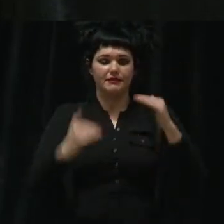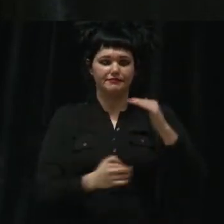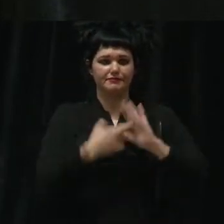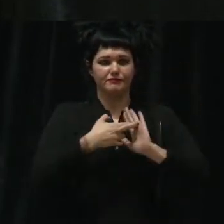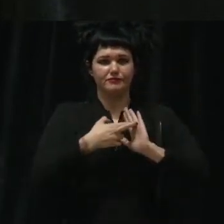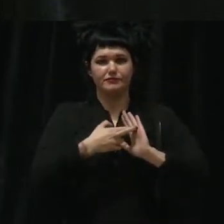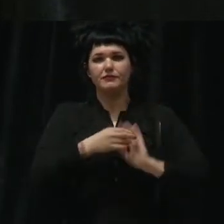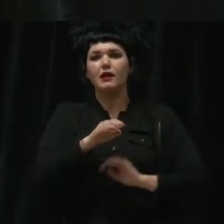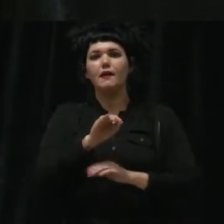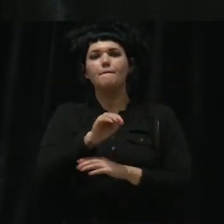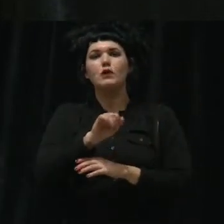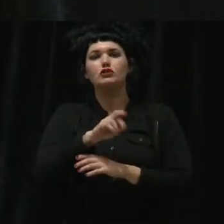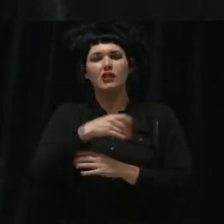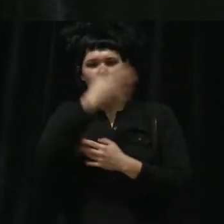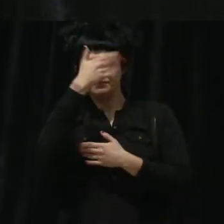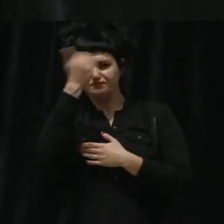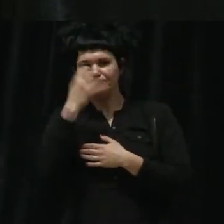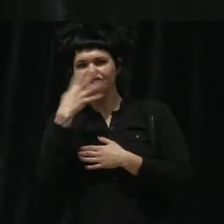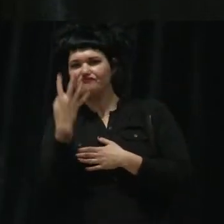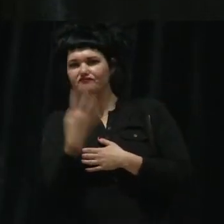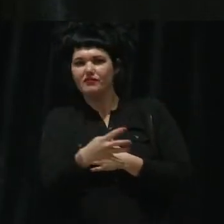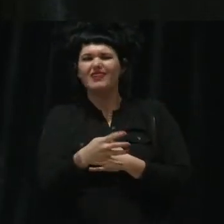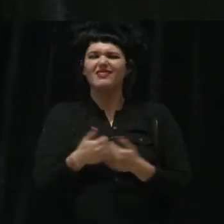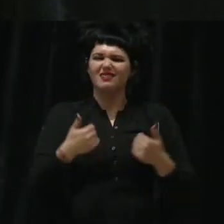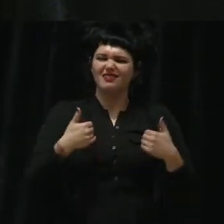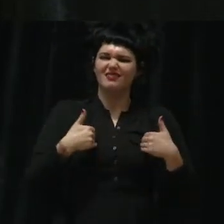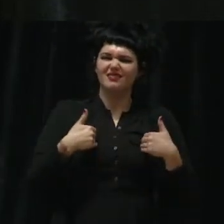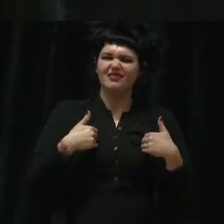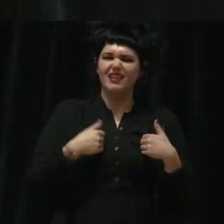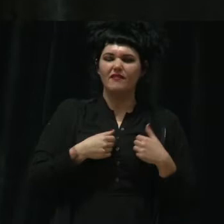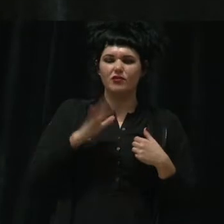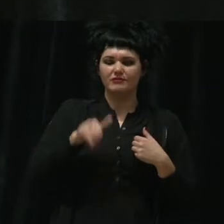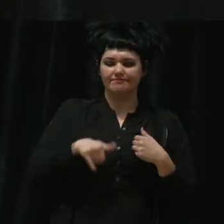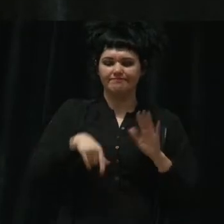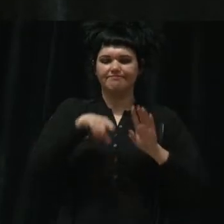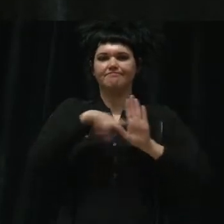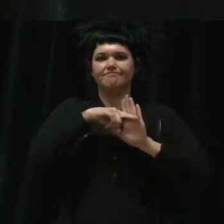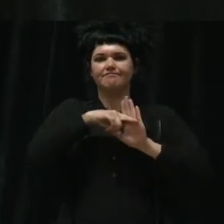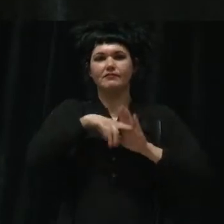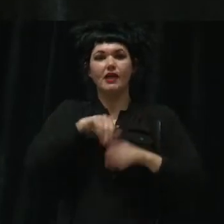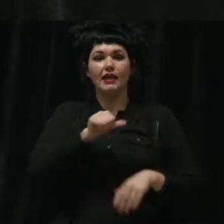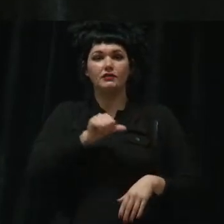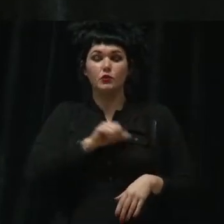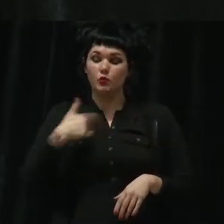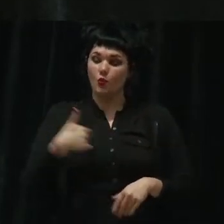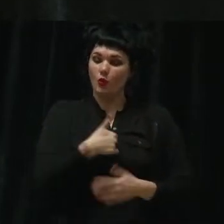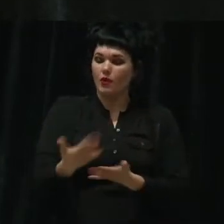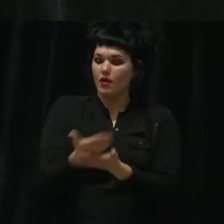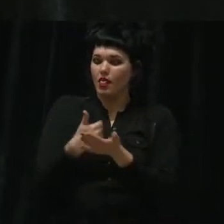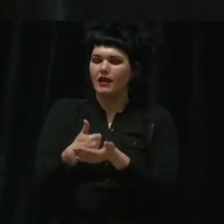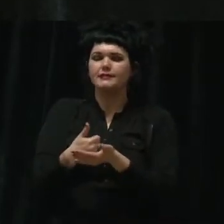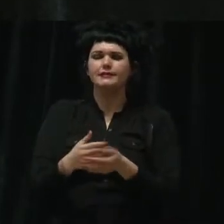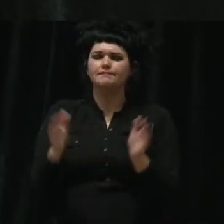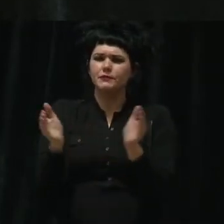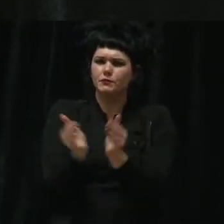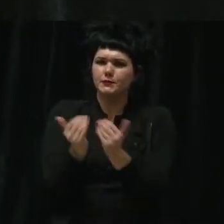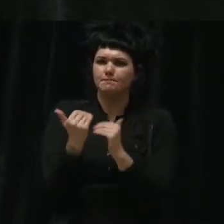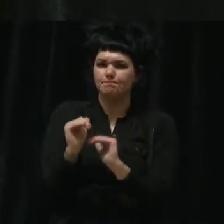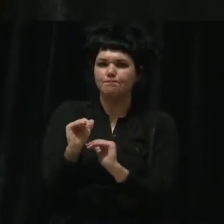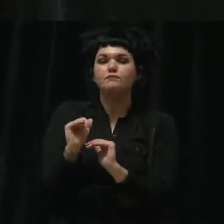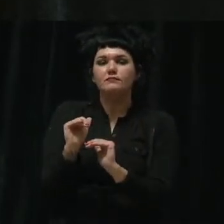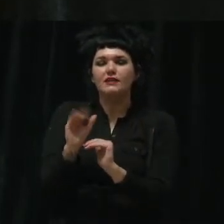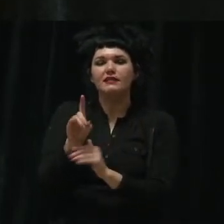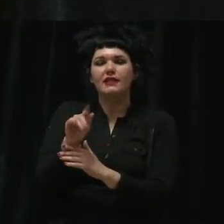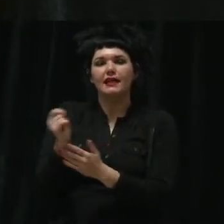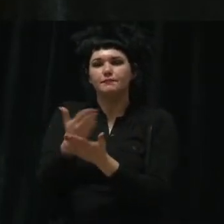less positive attitudes. Well, we've gotten some small level data to suggest that in certain